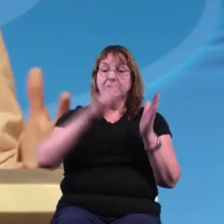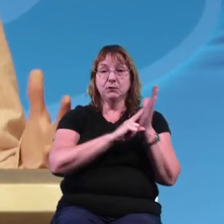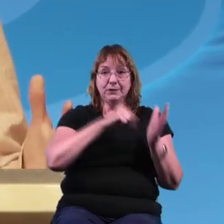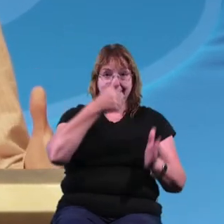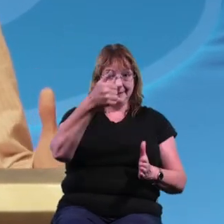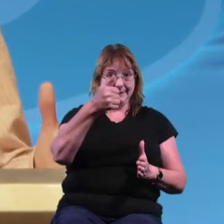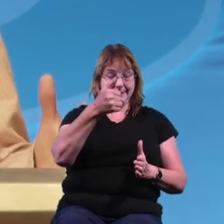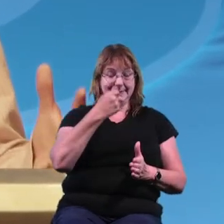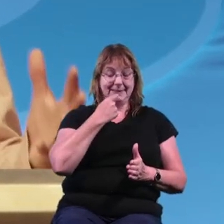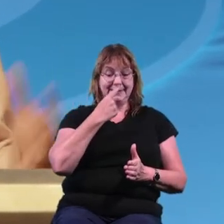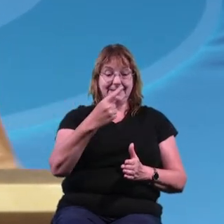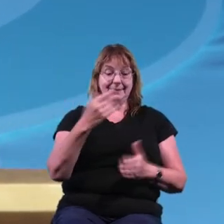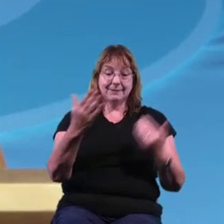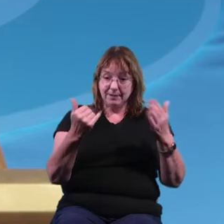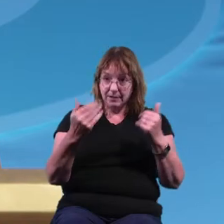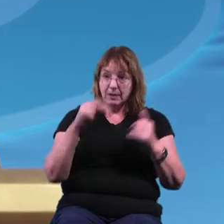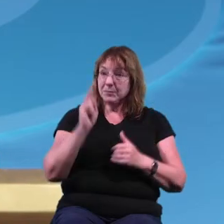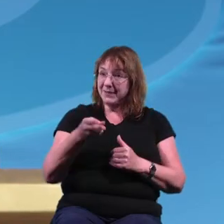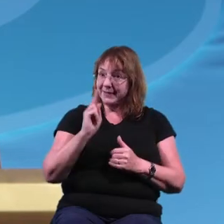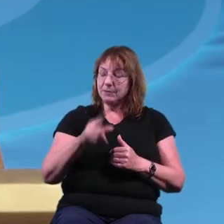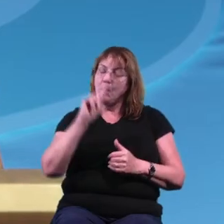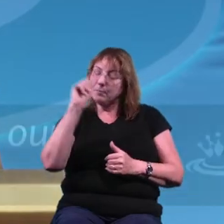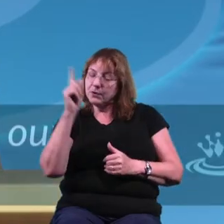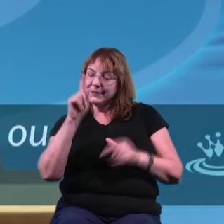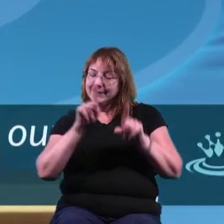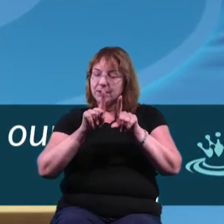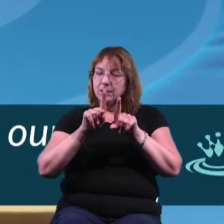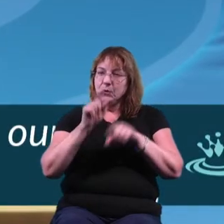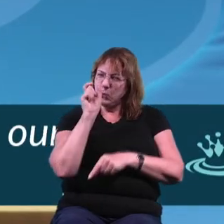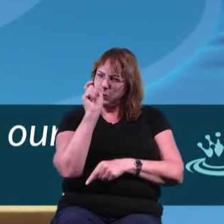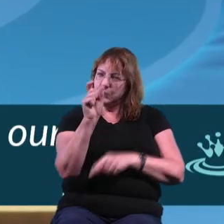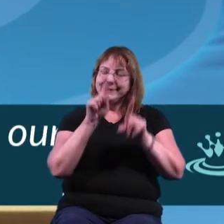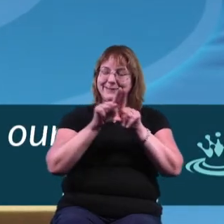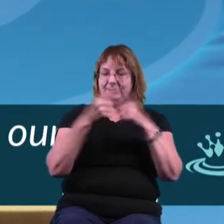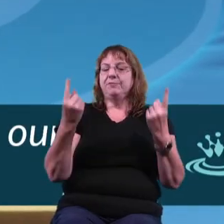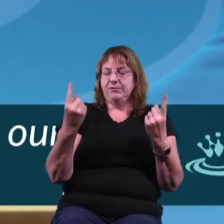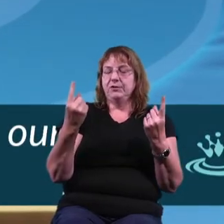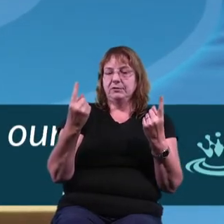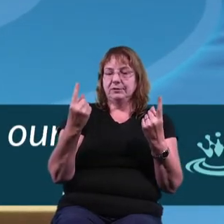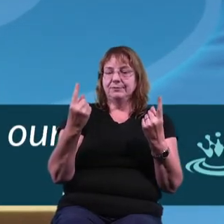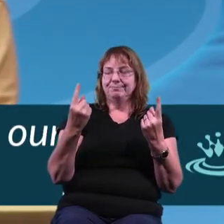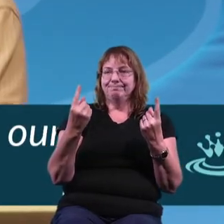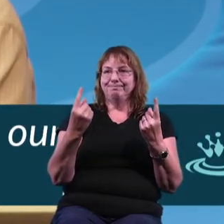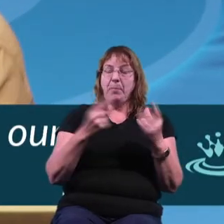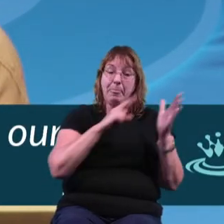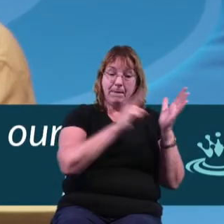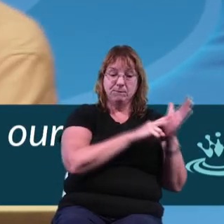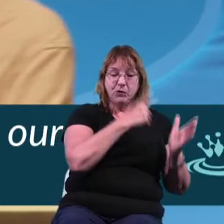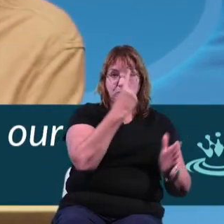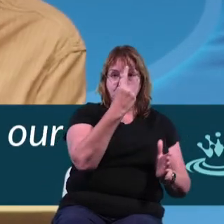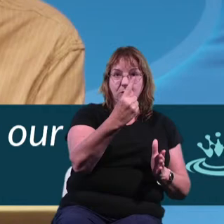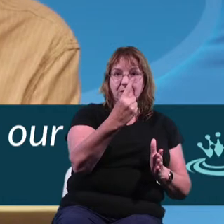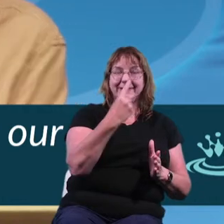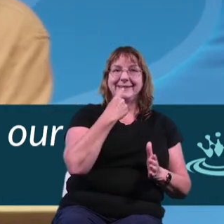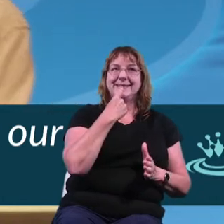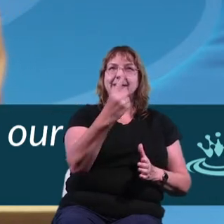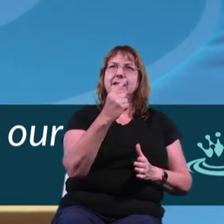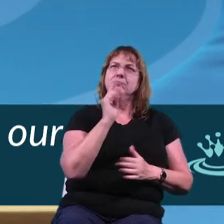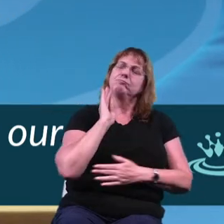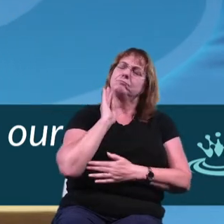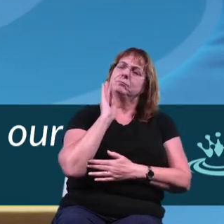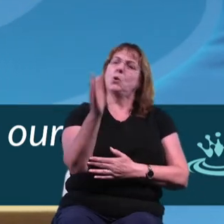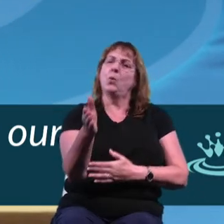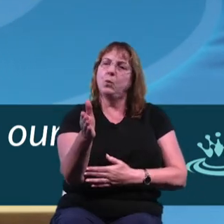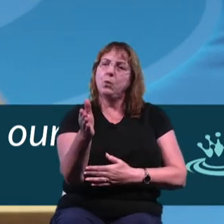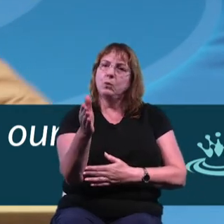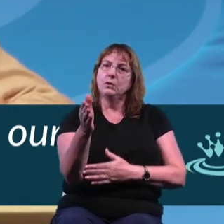to come. It's actually a different word, slightly different word in Hebrew. Come in verse 1 has the sense of go to. Here